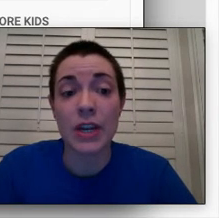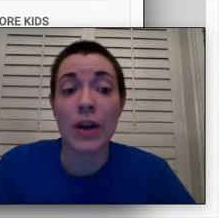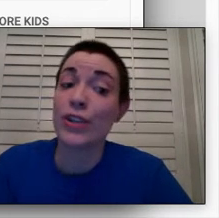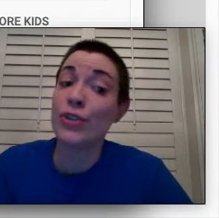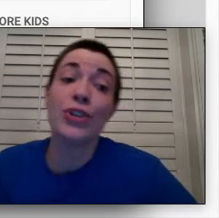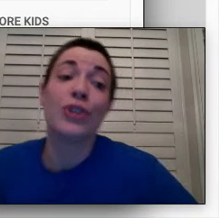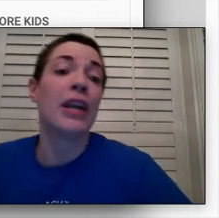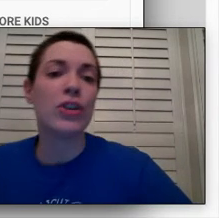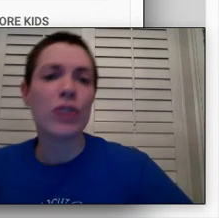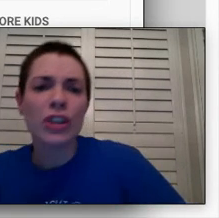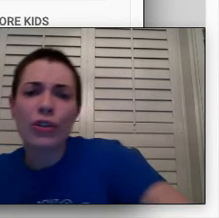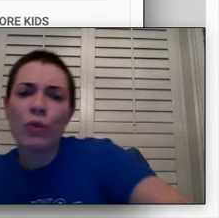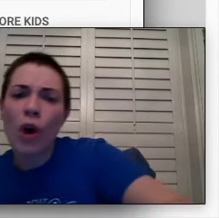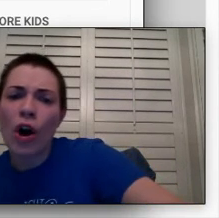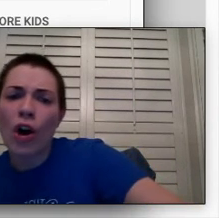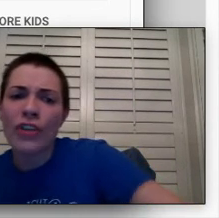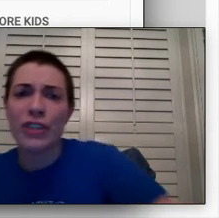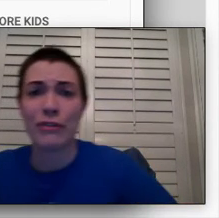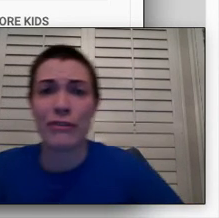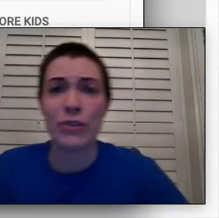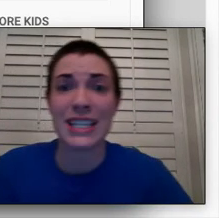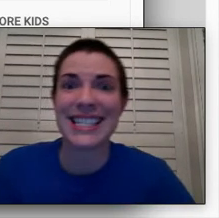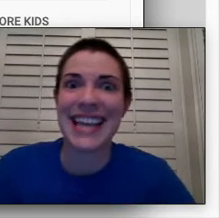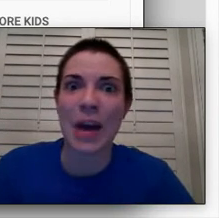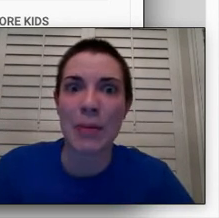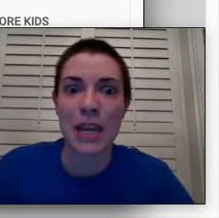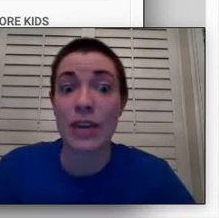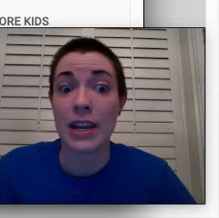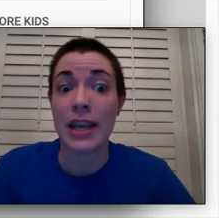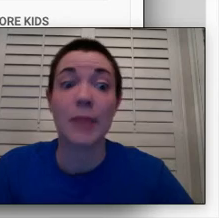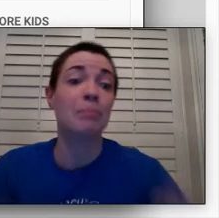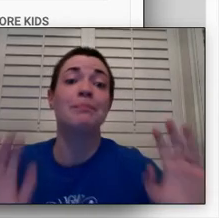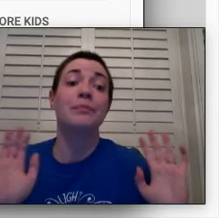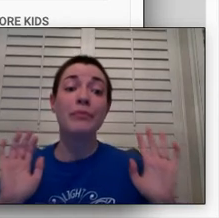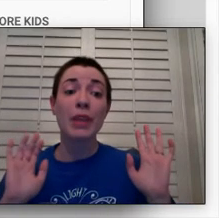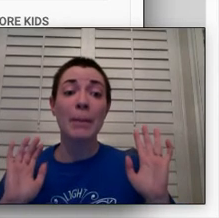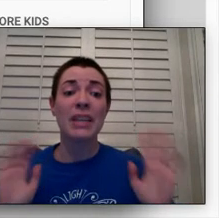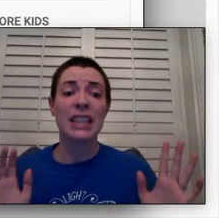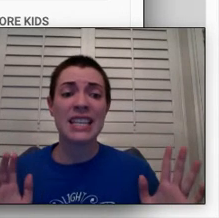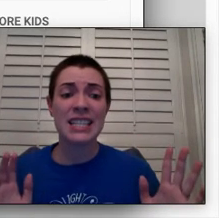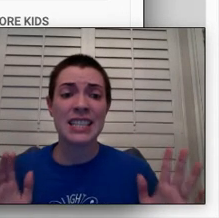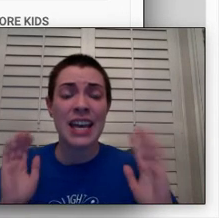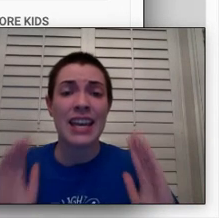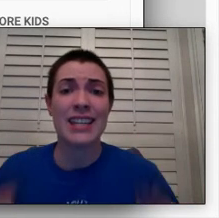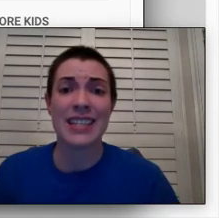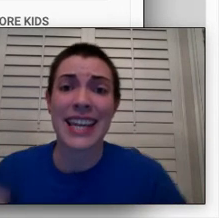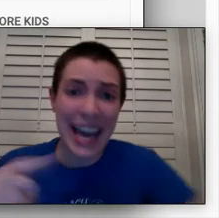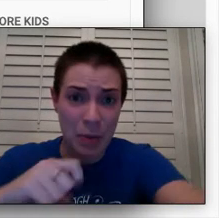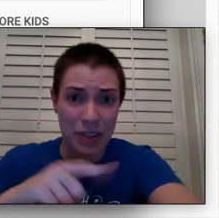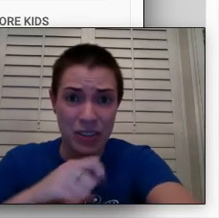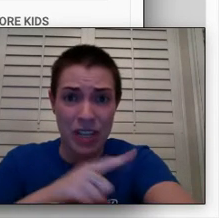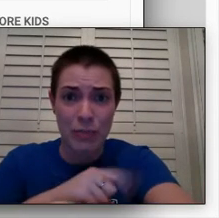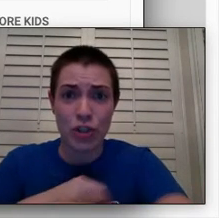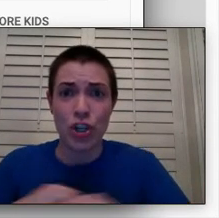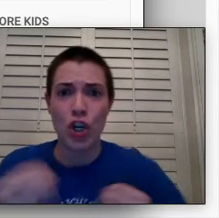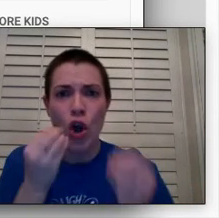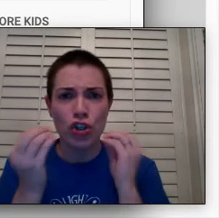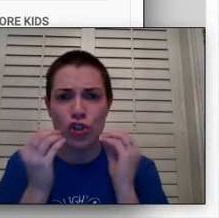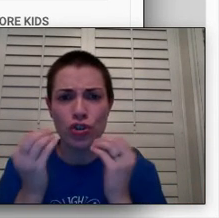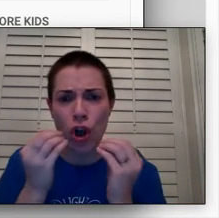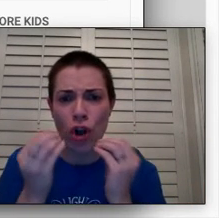video on YouTube and you can look through all the different foods and see how many you can name. But this is the caterpillar's time to